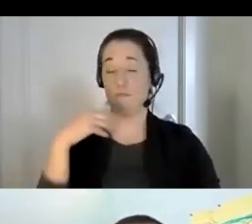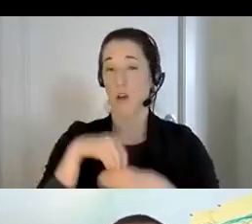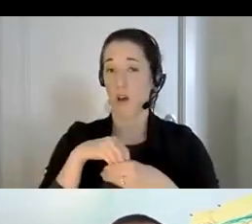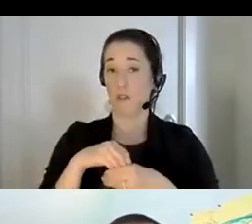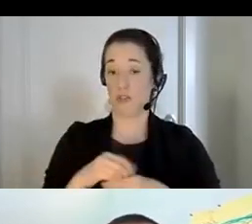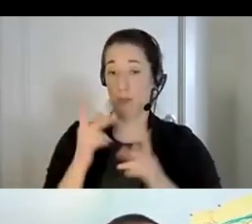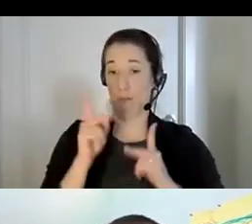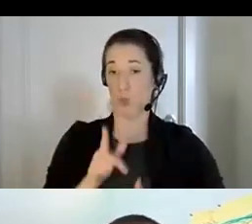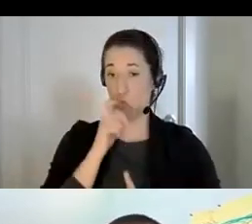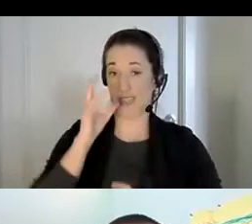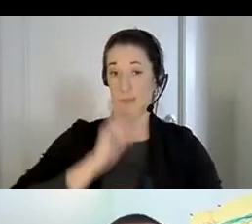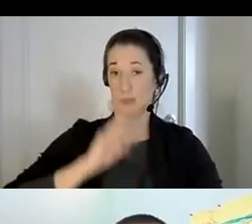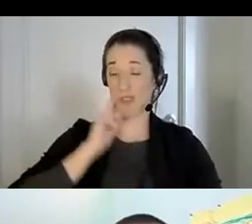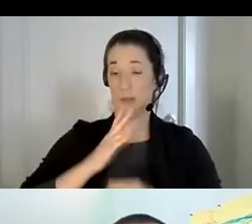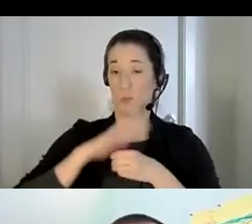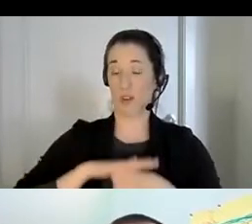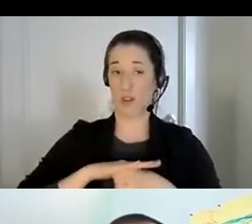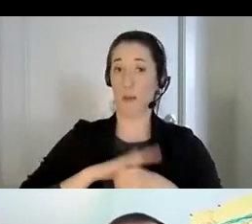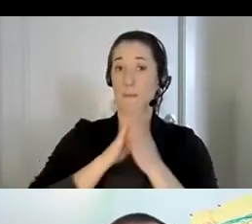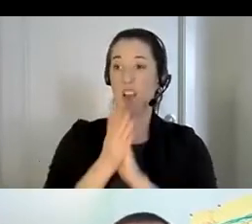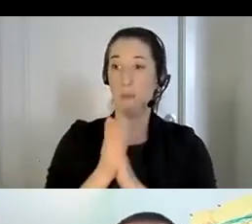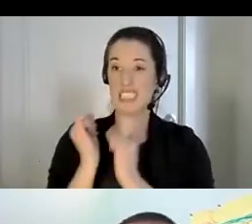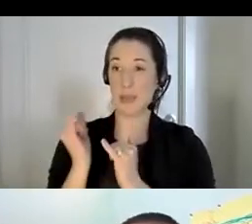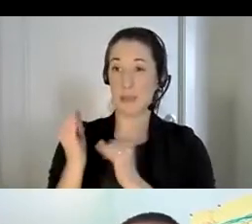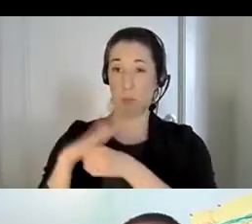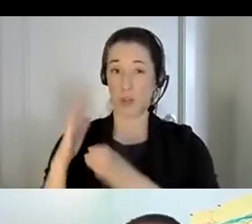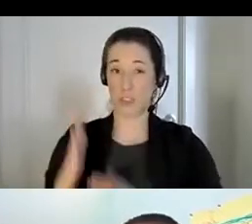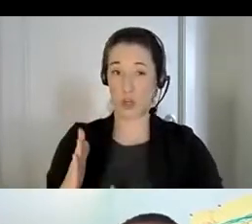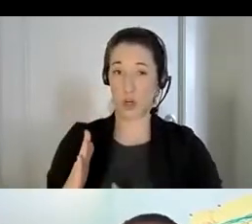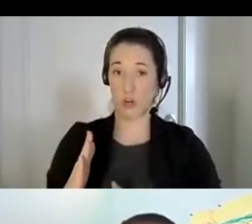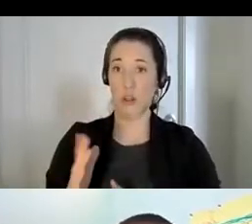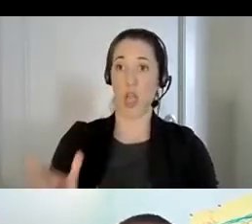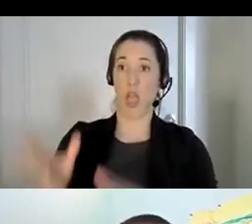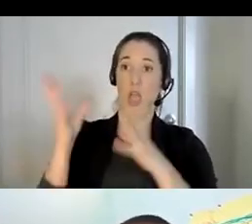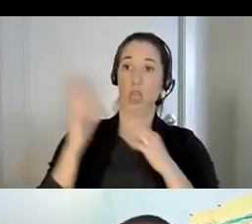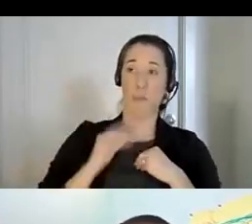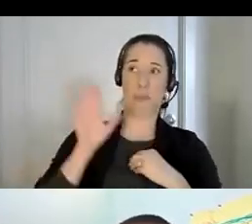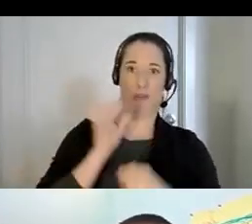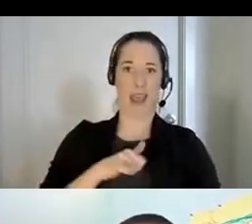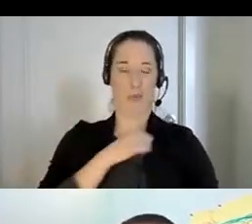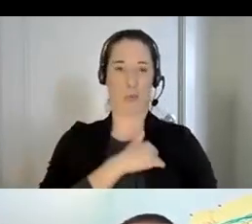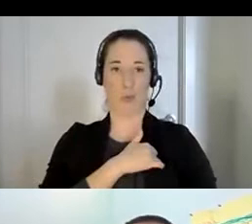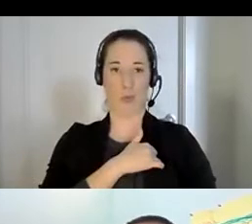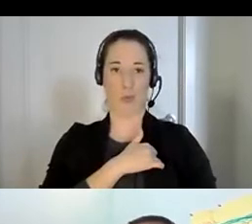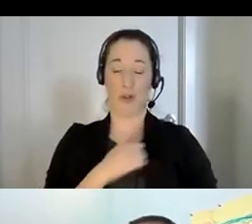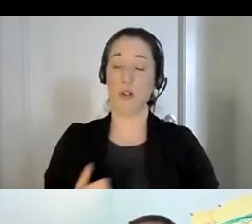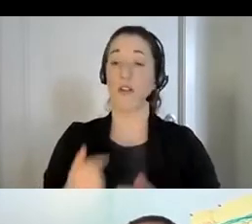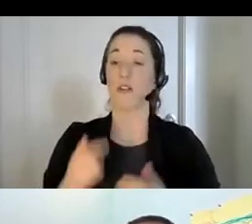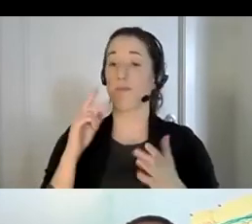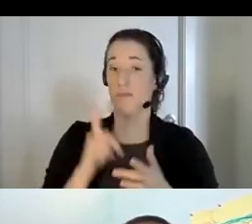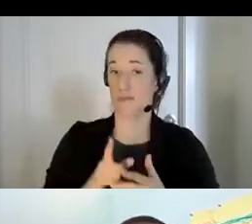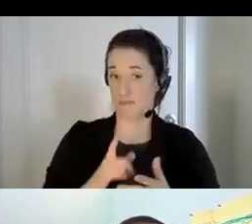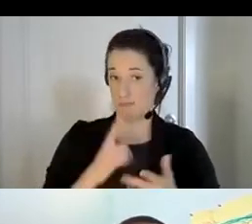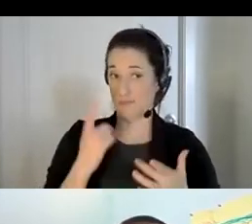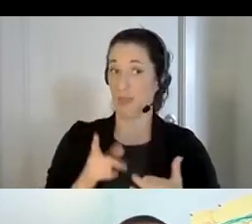becoming so much like the oppressor that the oppressed even begins to adopt the oppressor's prejudiced attitudes. Therefore,